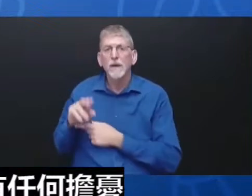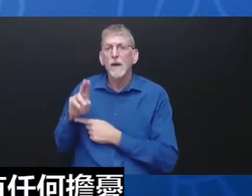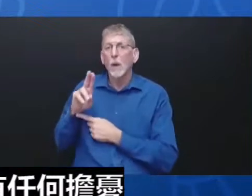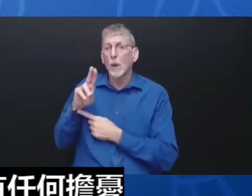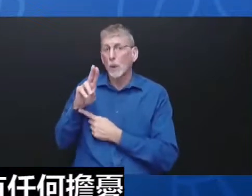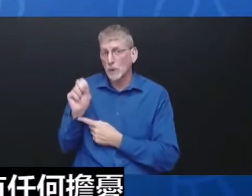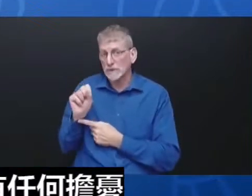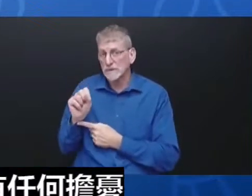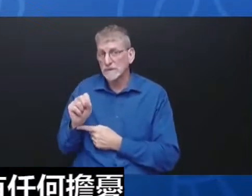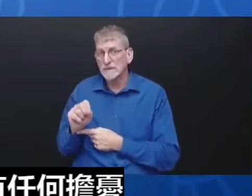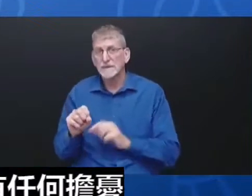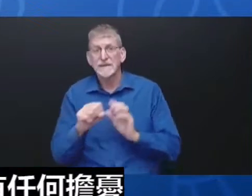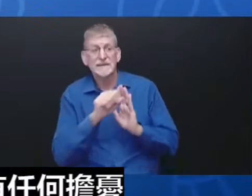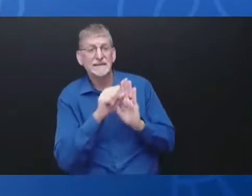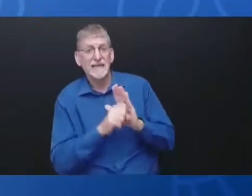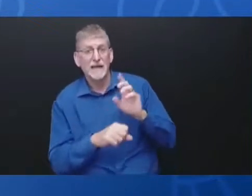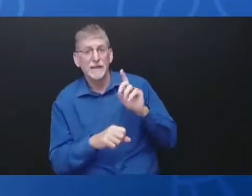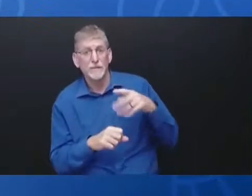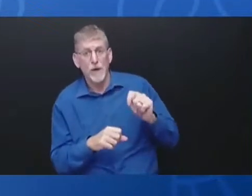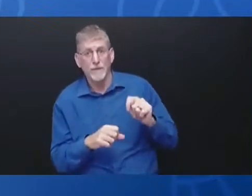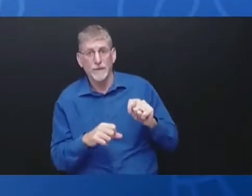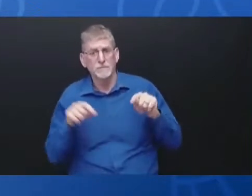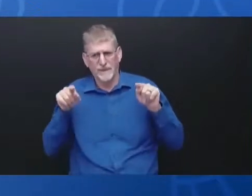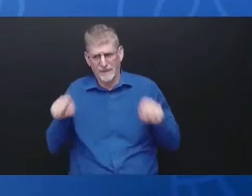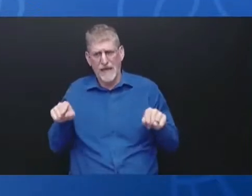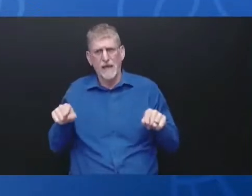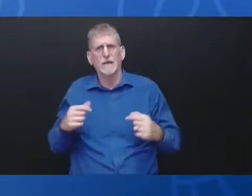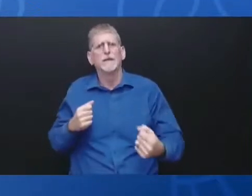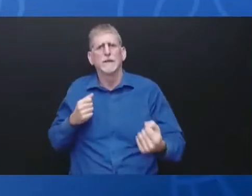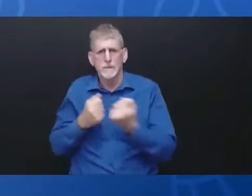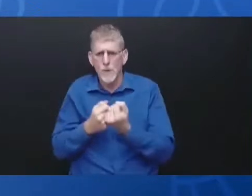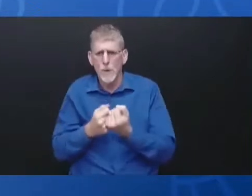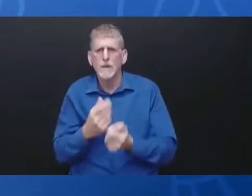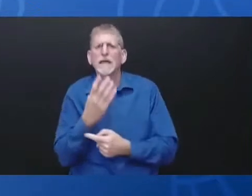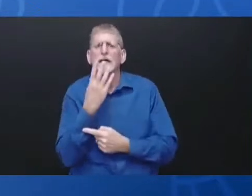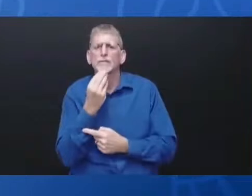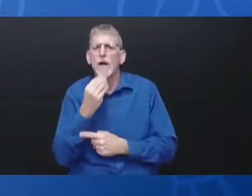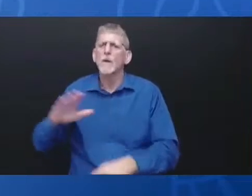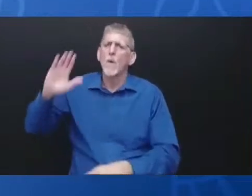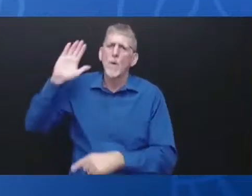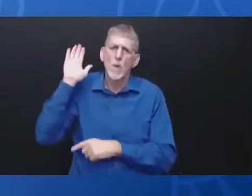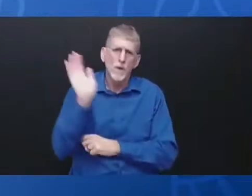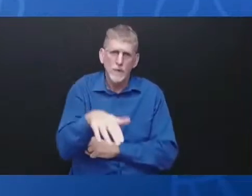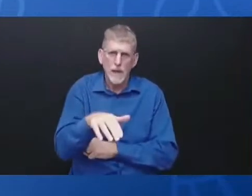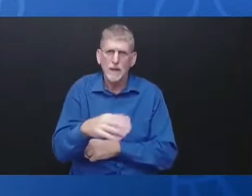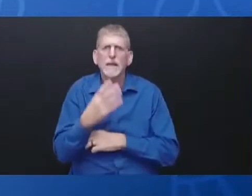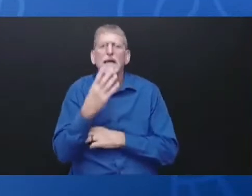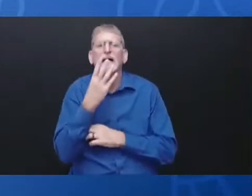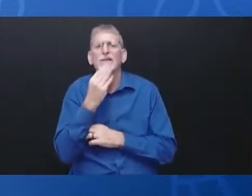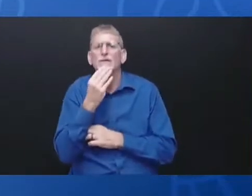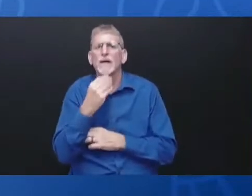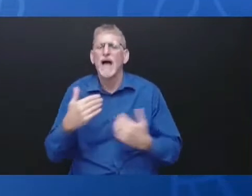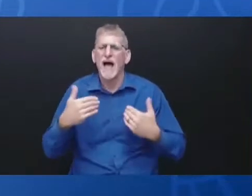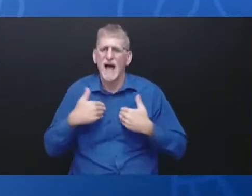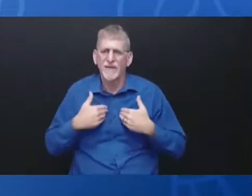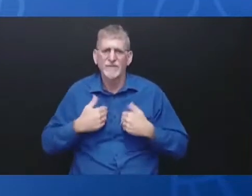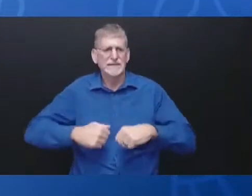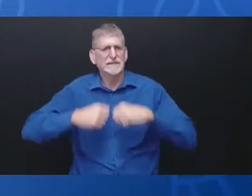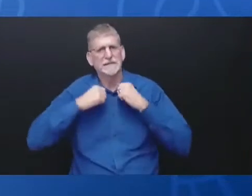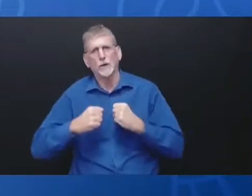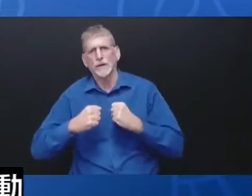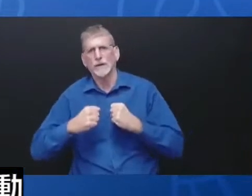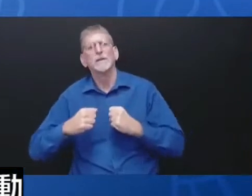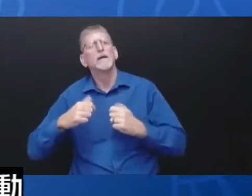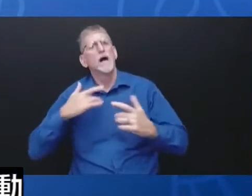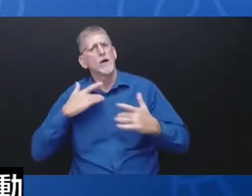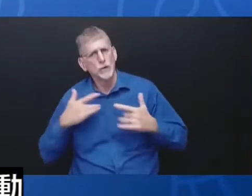with Israel. Israel has seen certain security concerns that they have, and they're taking actions regarding those security concerns. And we